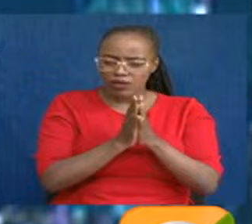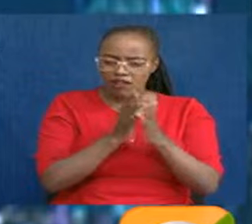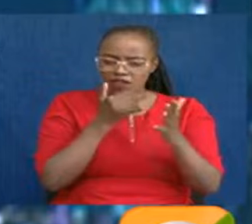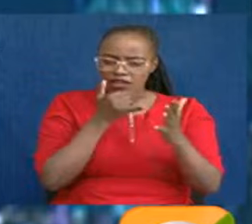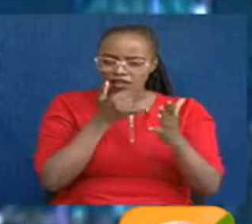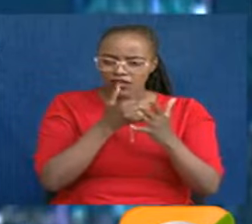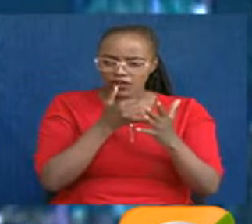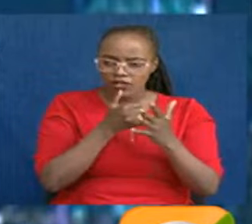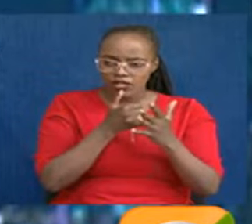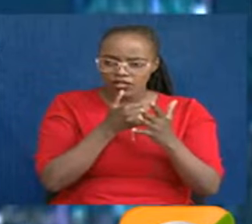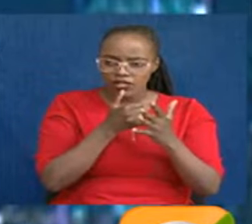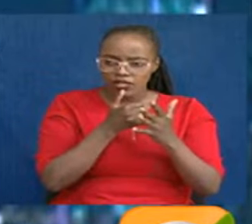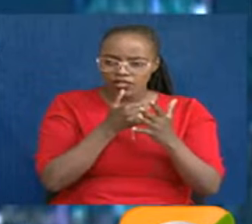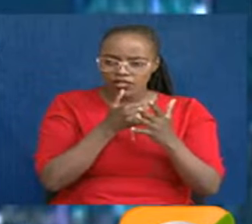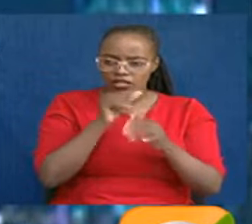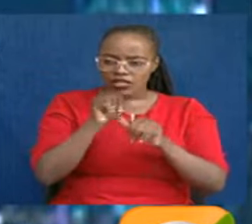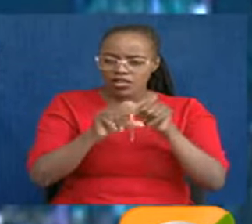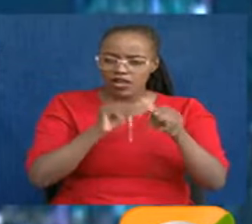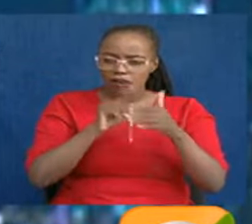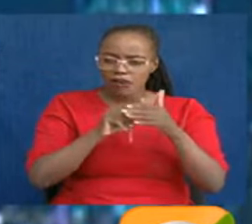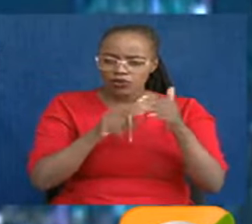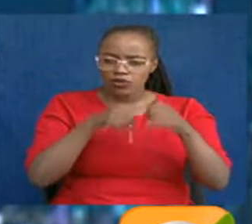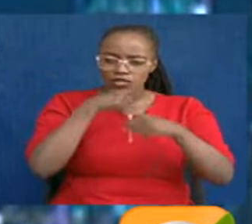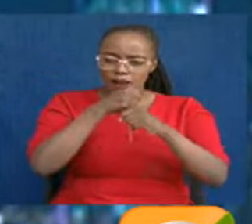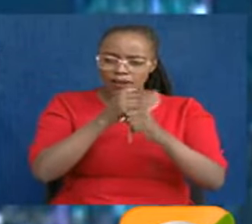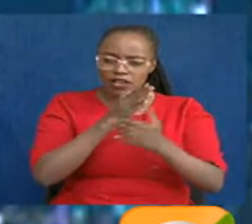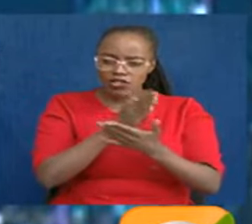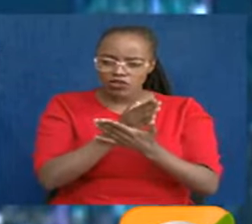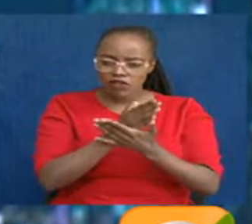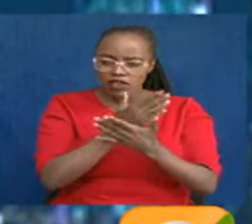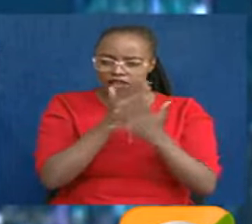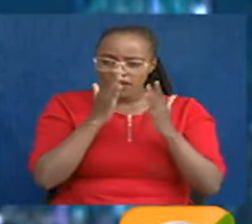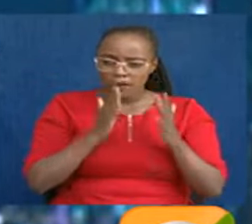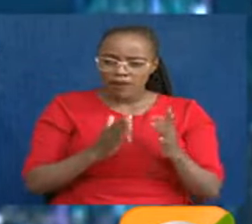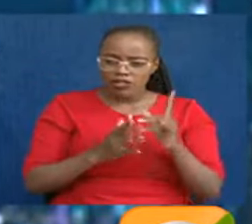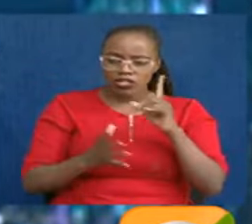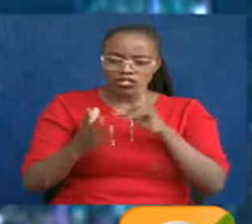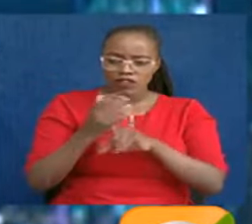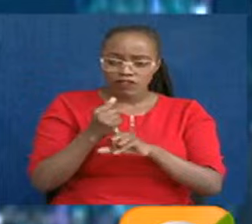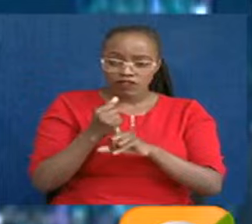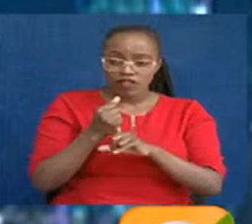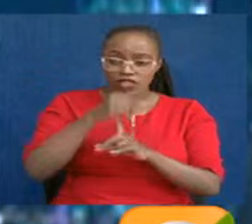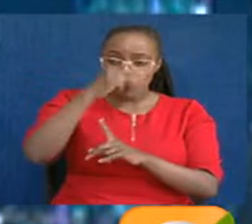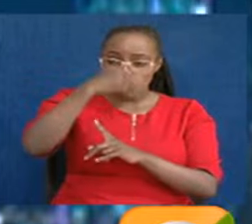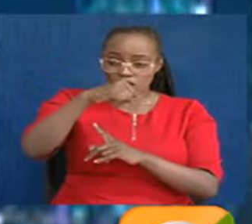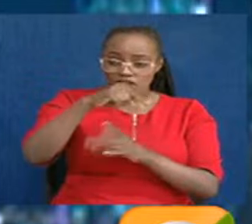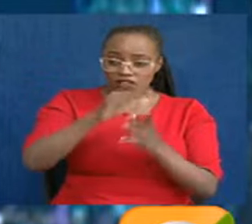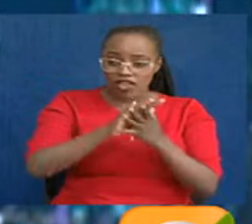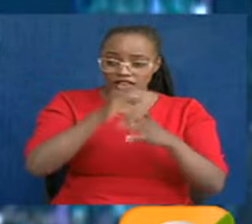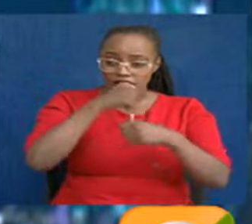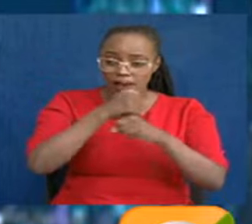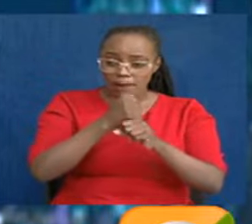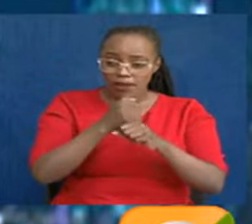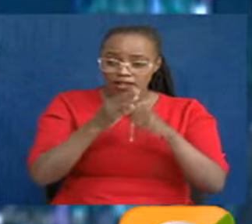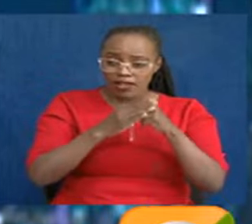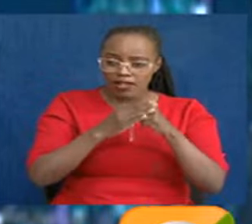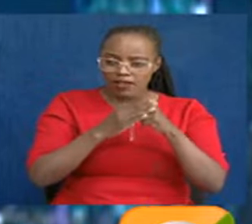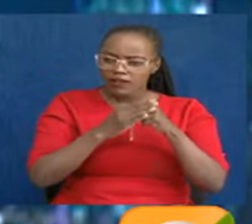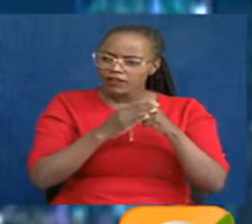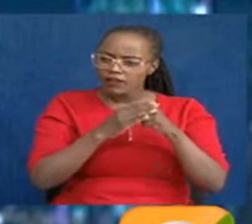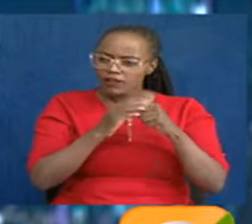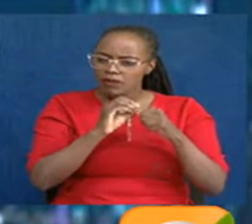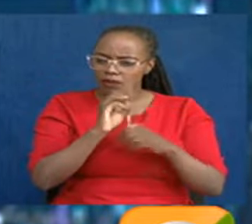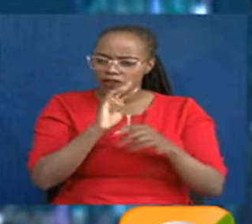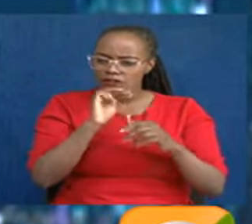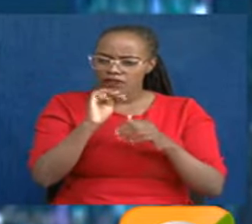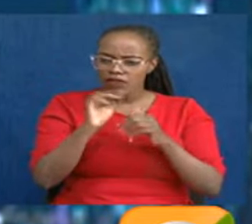our goal is always about making sure that we want to achieve our aspiration of creating about 90 billion ringgit of export in